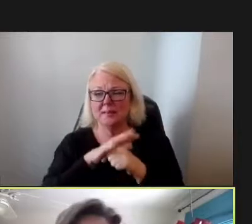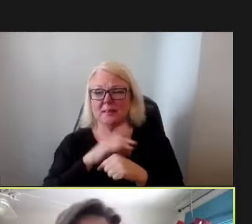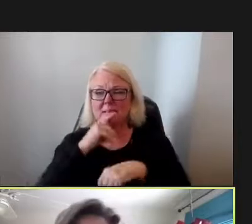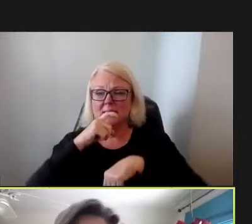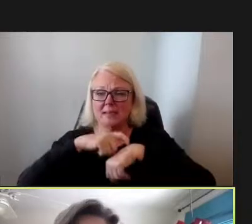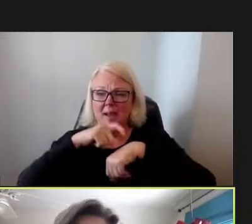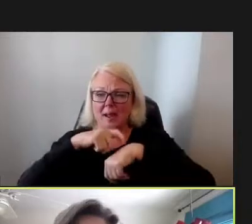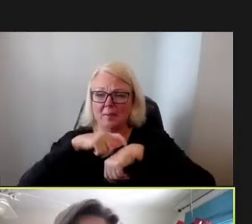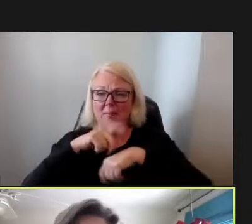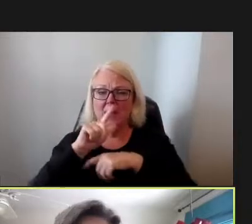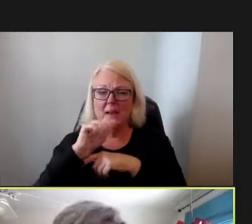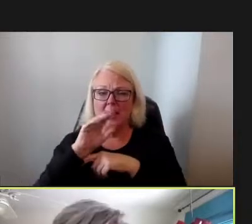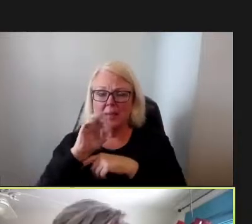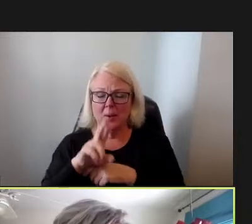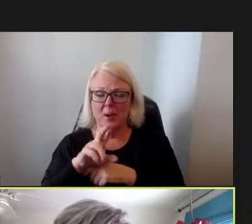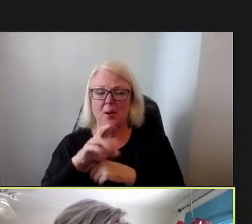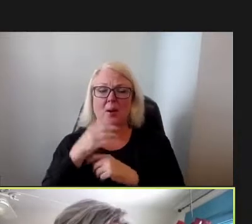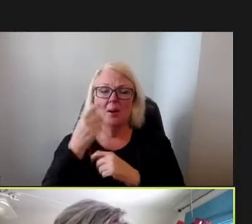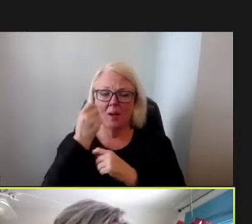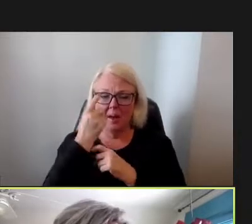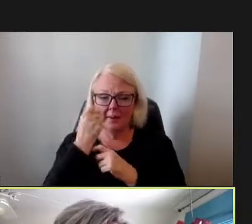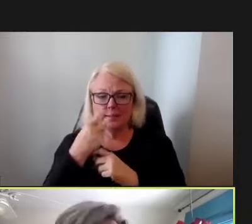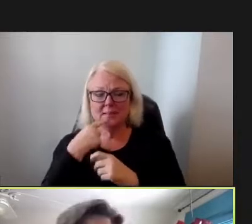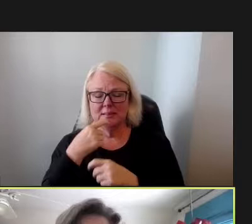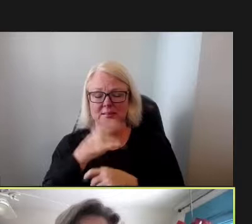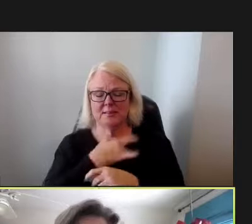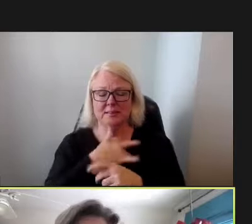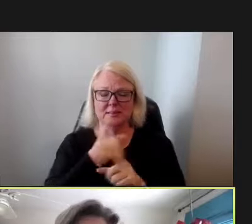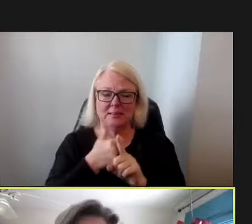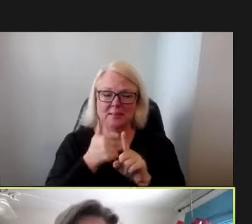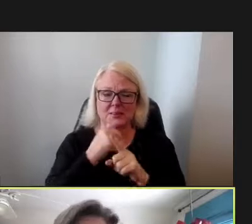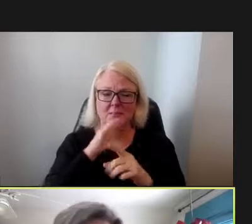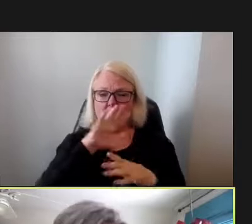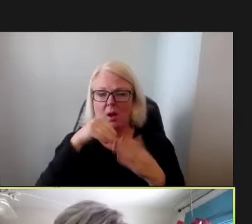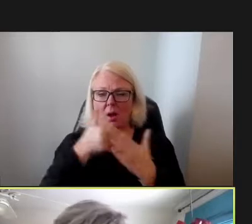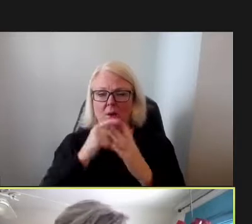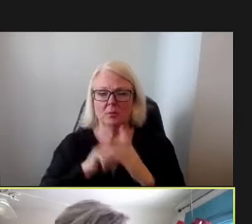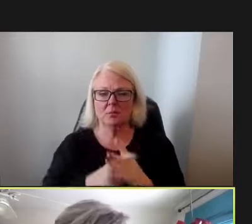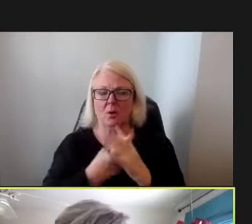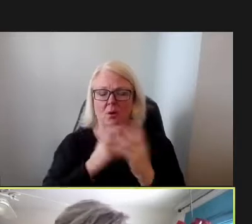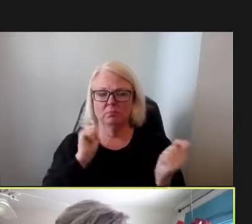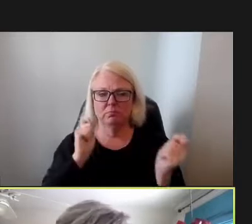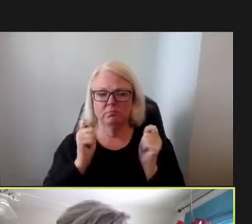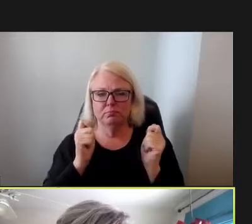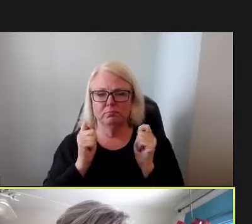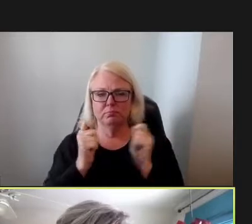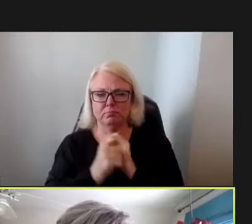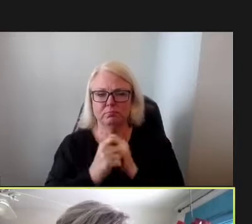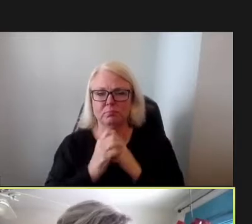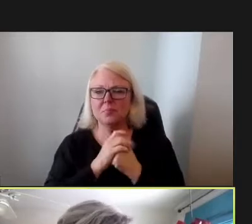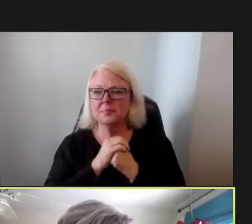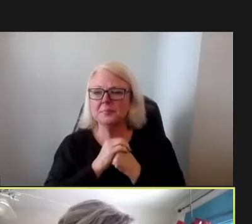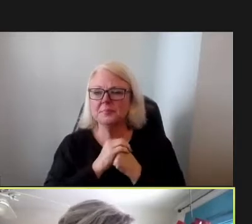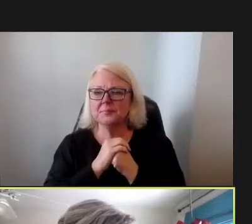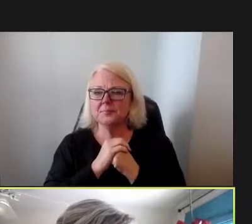time, labor, cognition, and sense itself may all begin to twist.